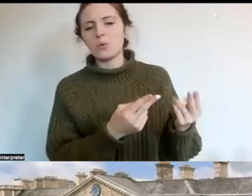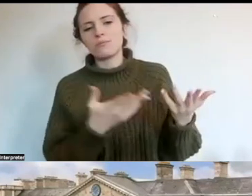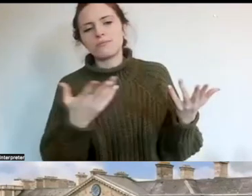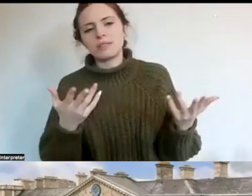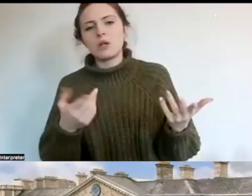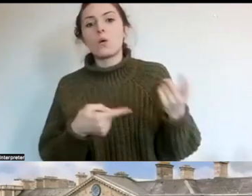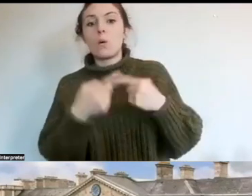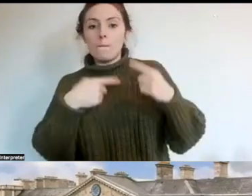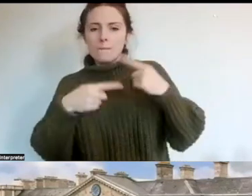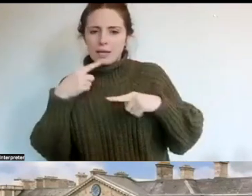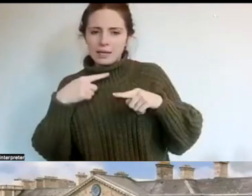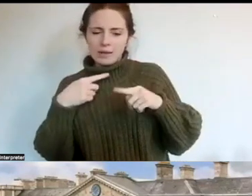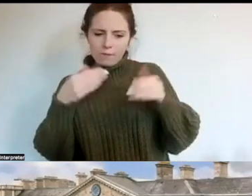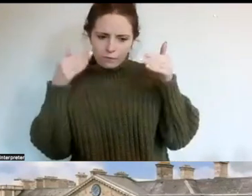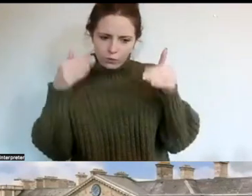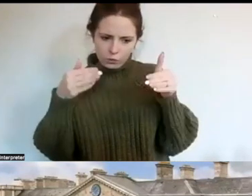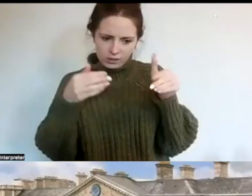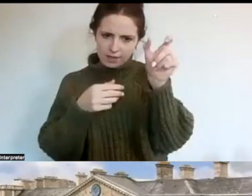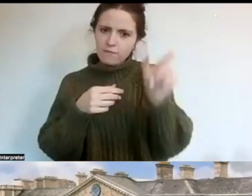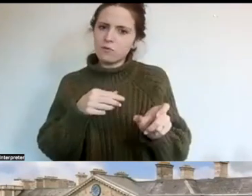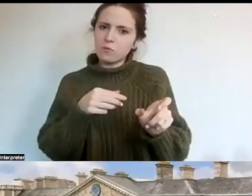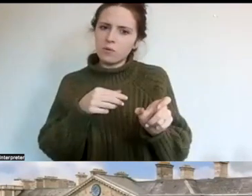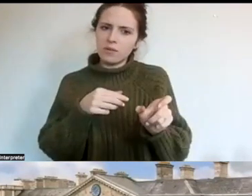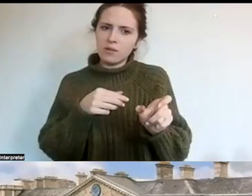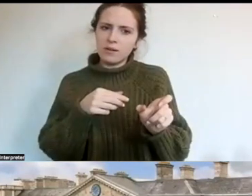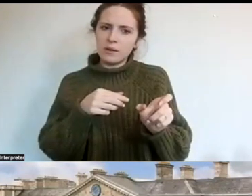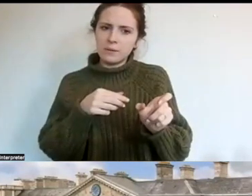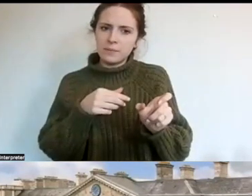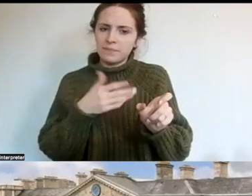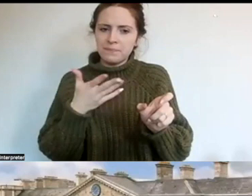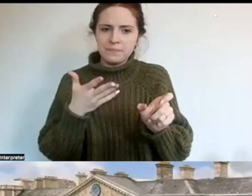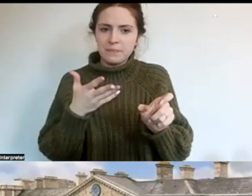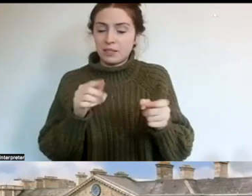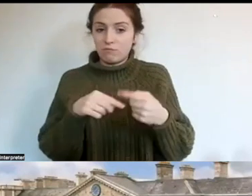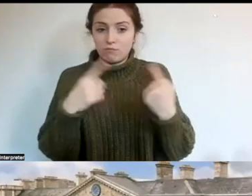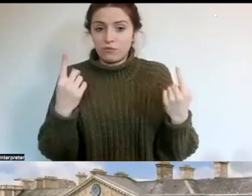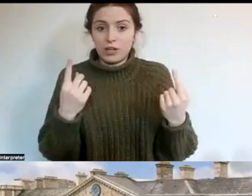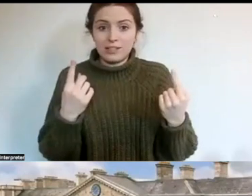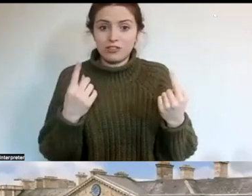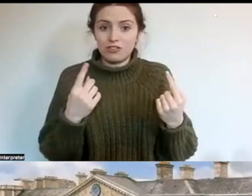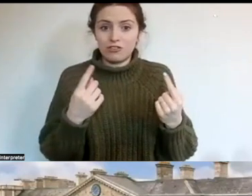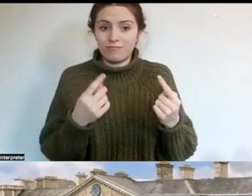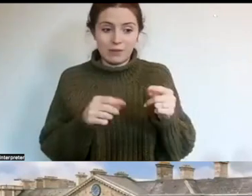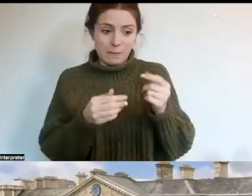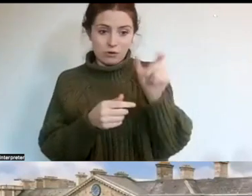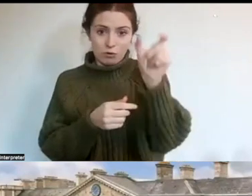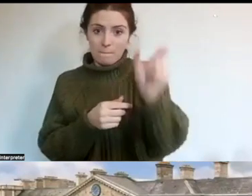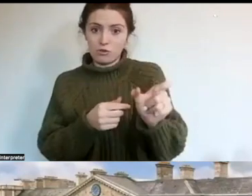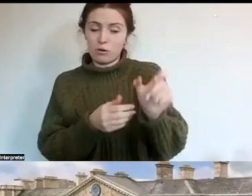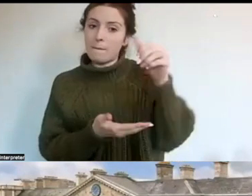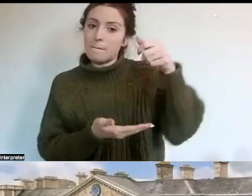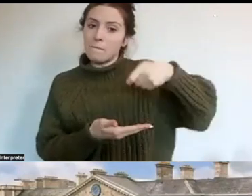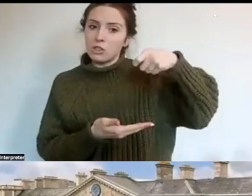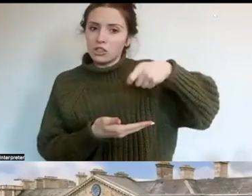on the individual. We've seen the challenges in rolling out personalized budgets,